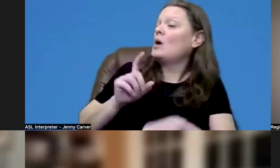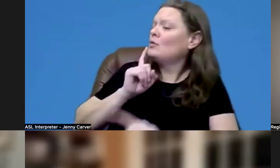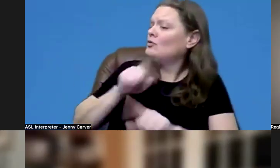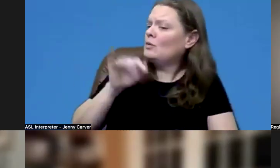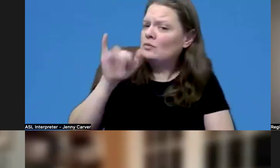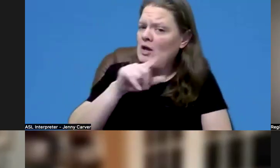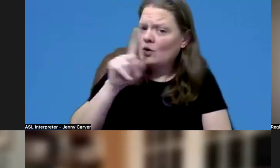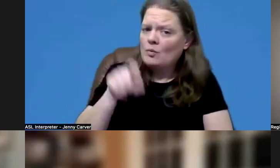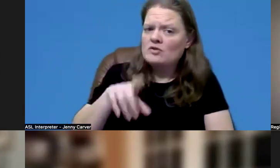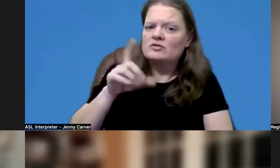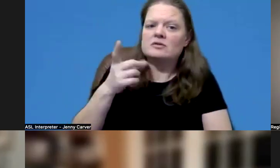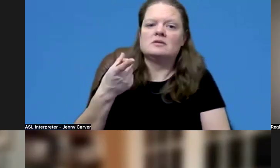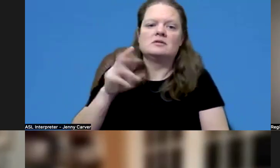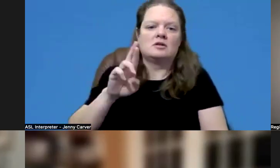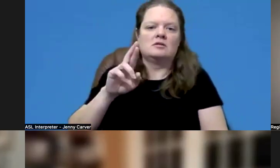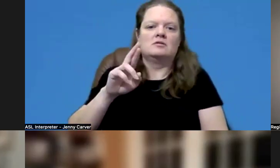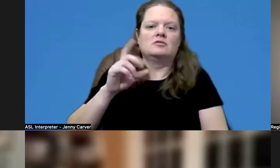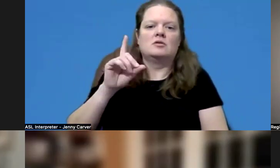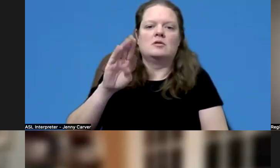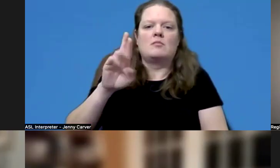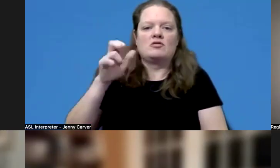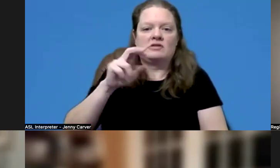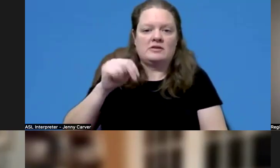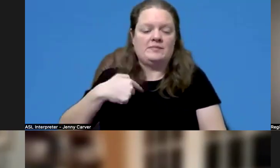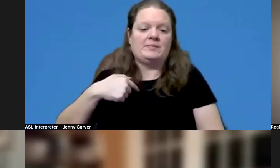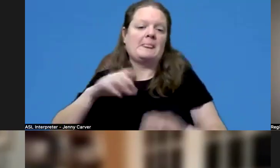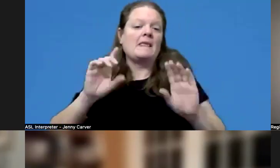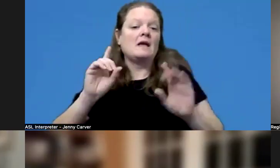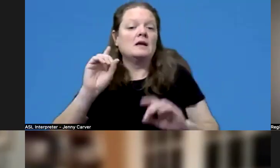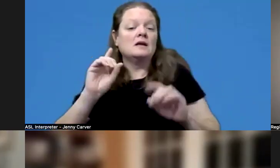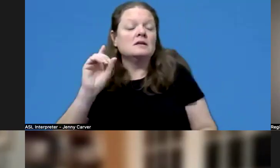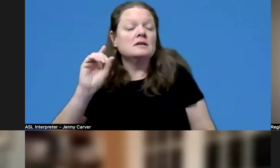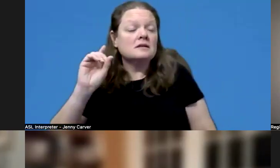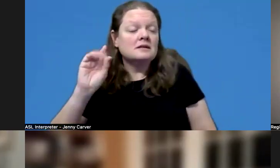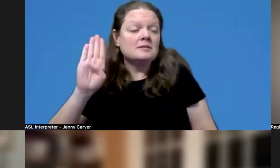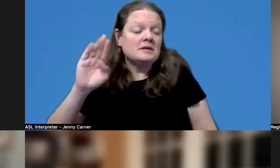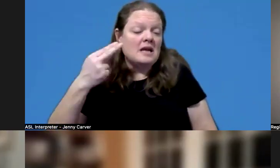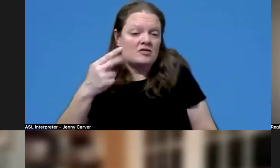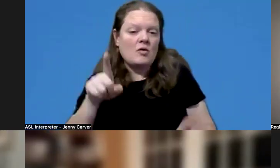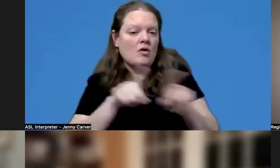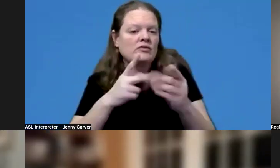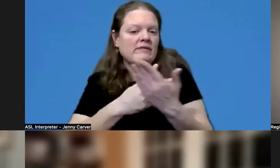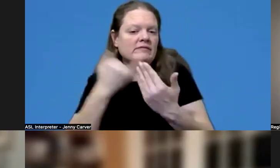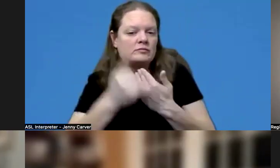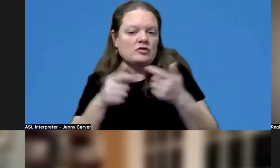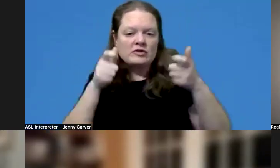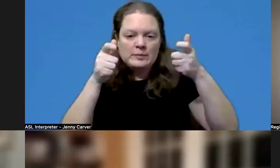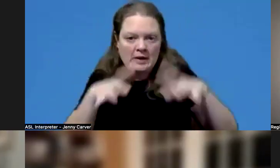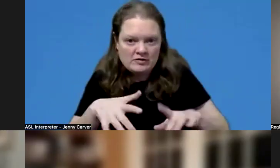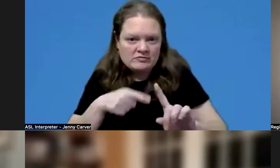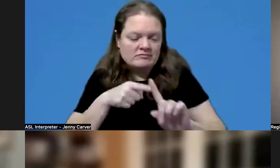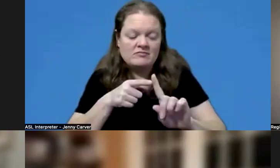that question. Okay. That the Department of Behavioral Health also has a project manager who